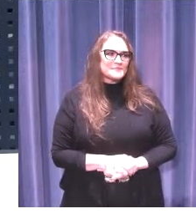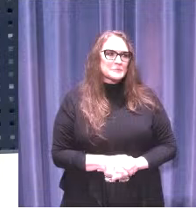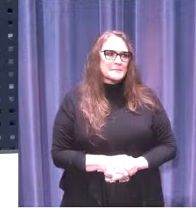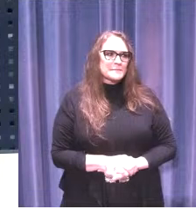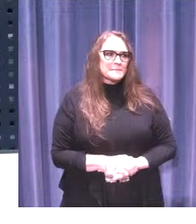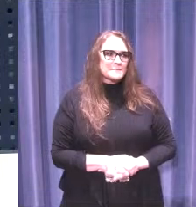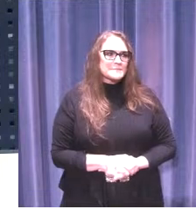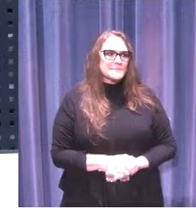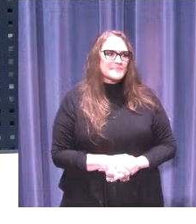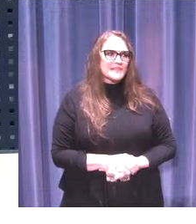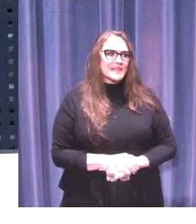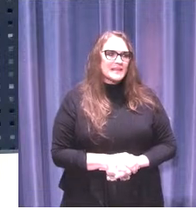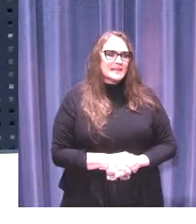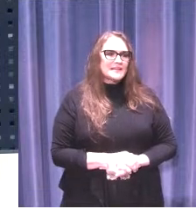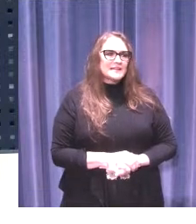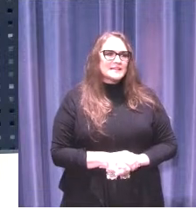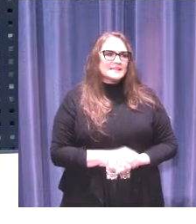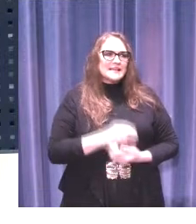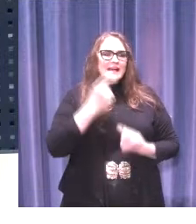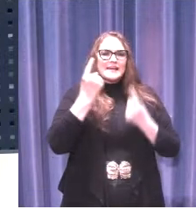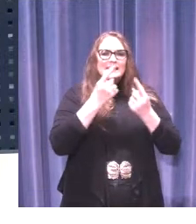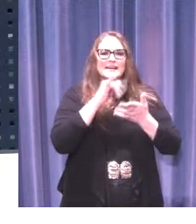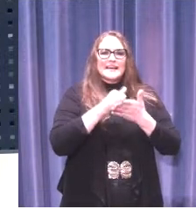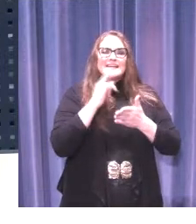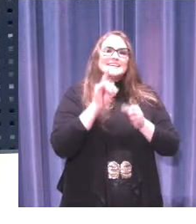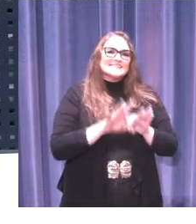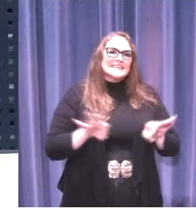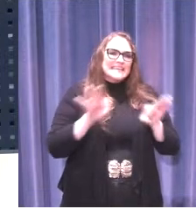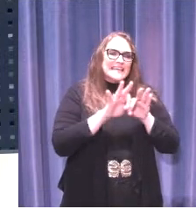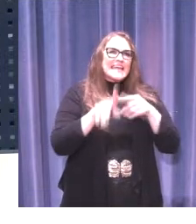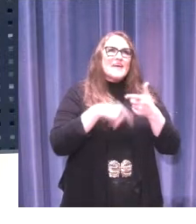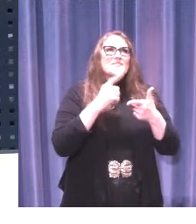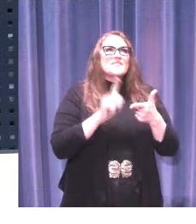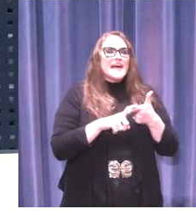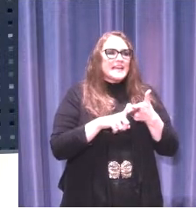I regard that as key. And then,